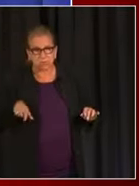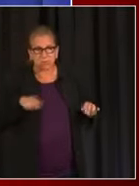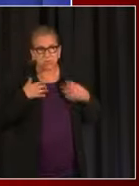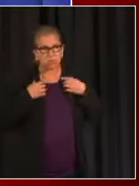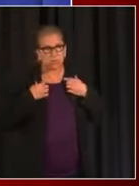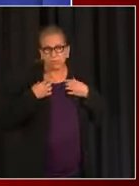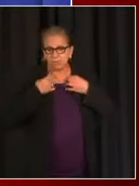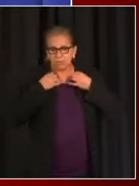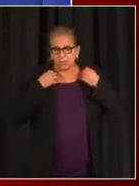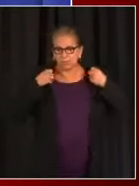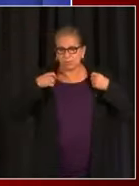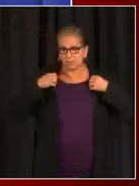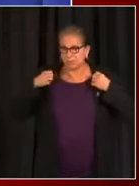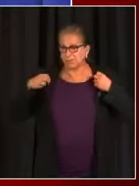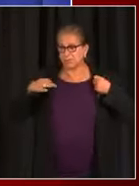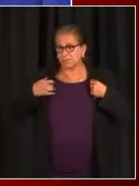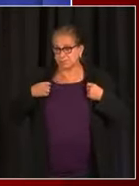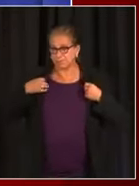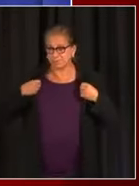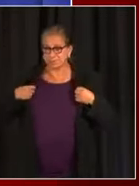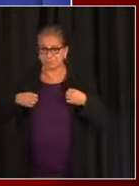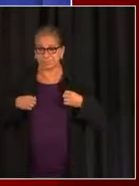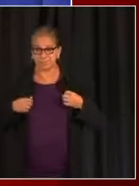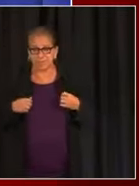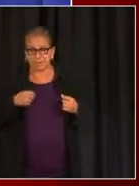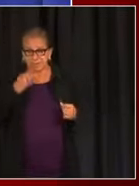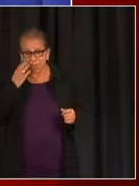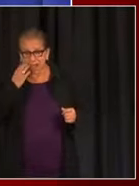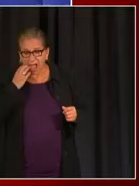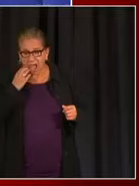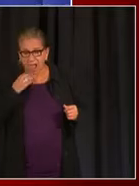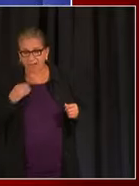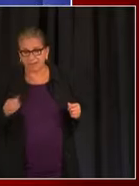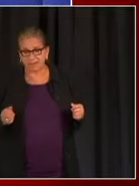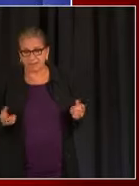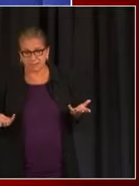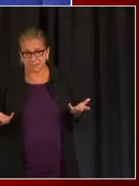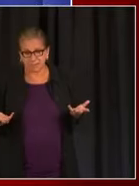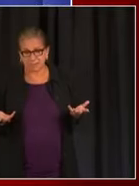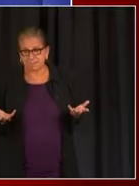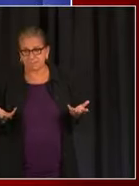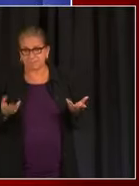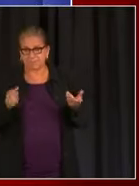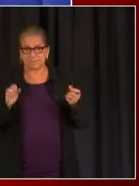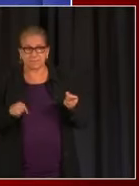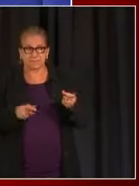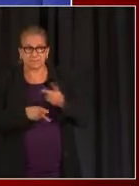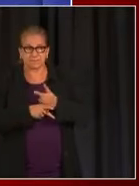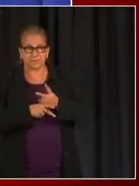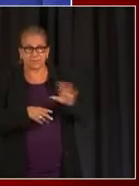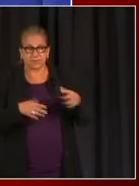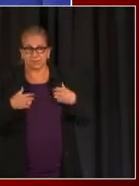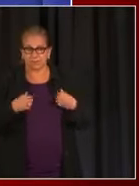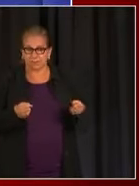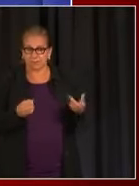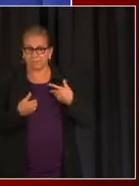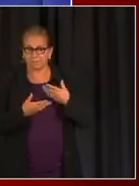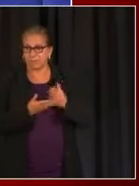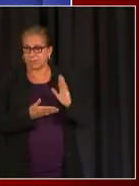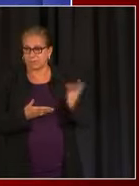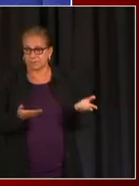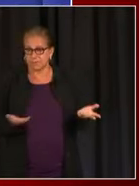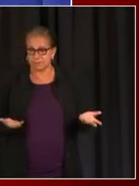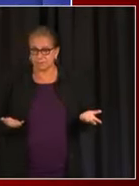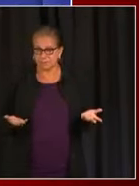and healthcare providers reserve still the ability to have their own operational policies as to whether or not